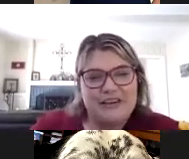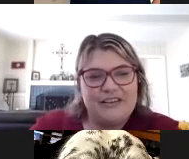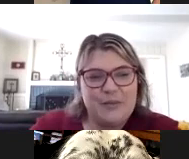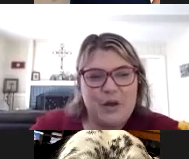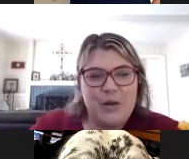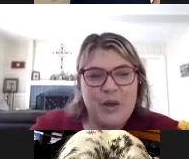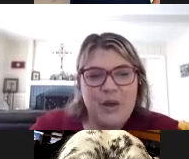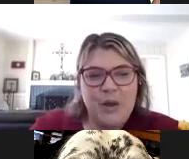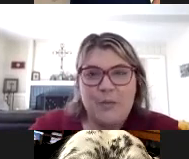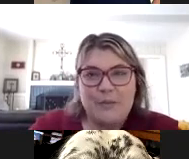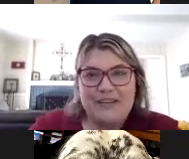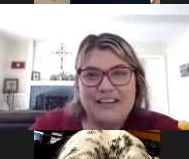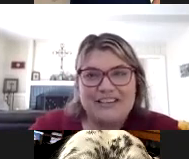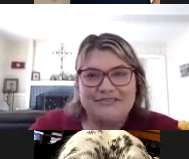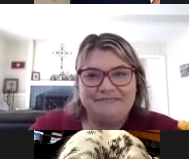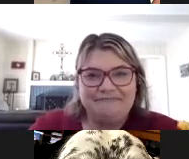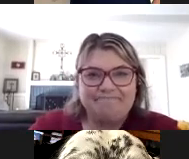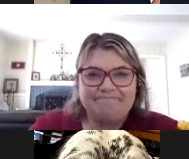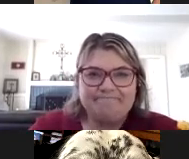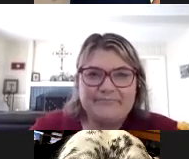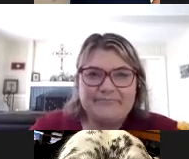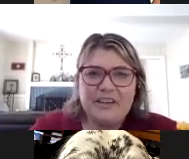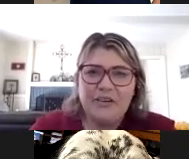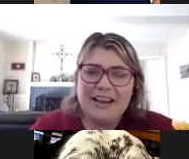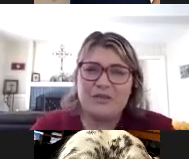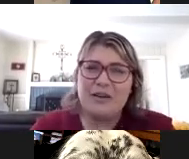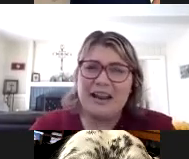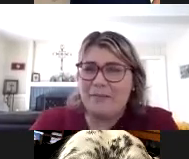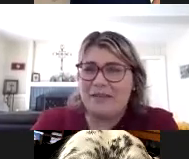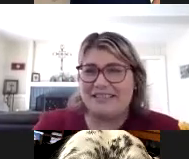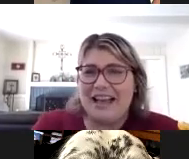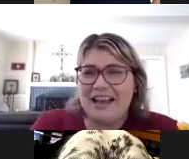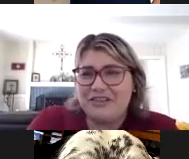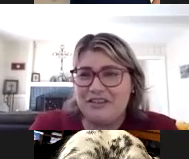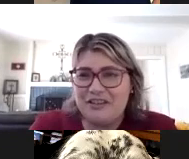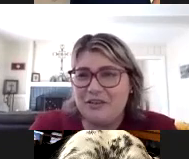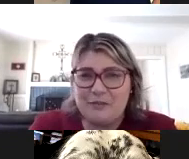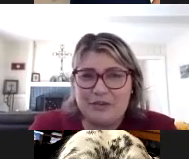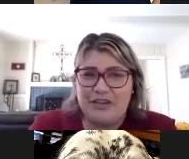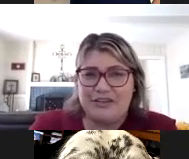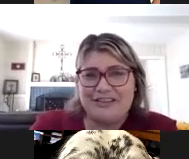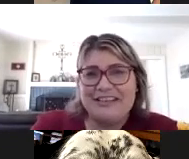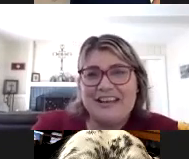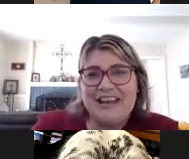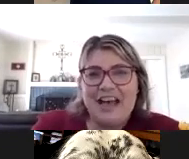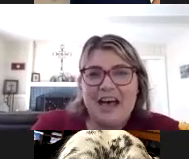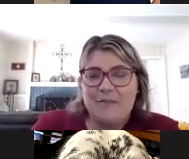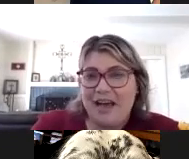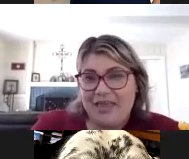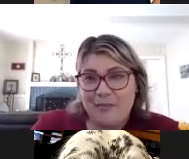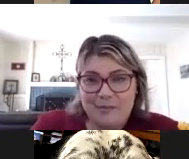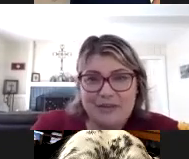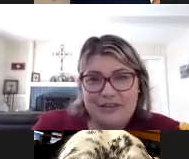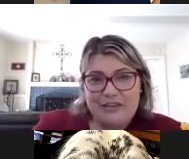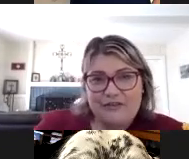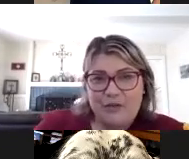of their small population. All right, so what happens after November 3rd?